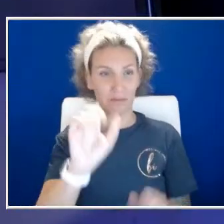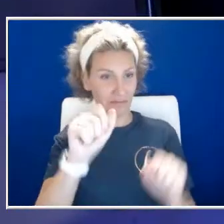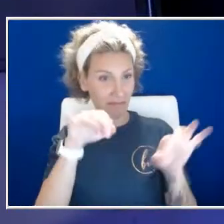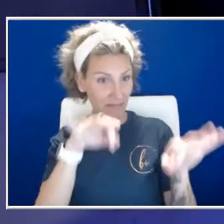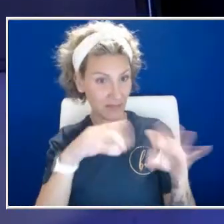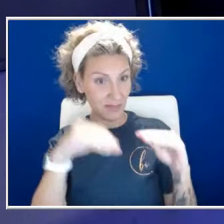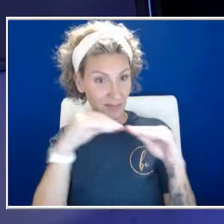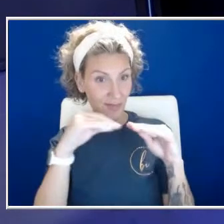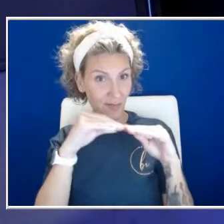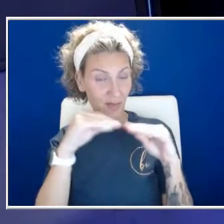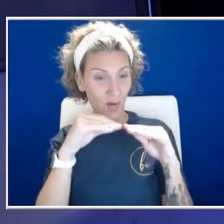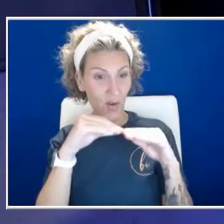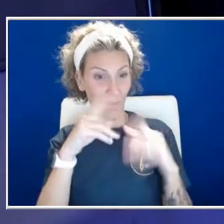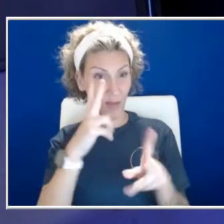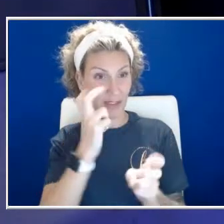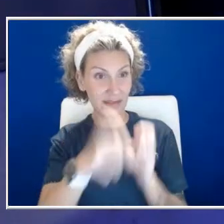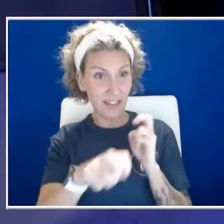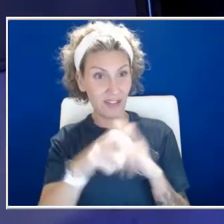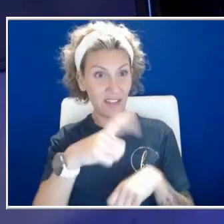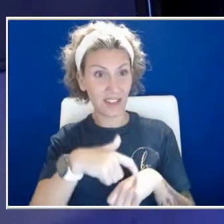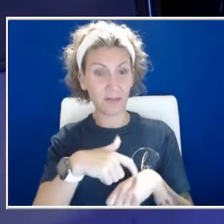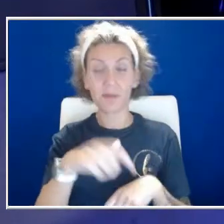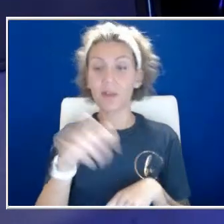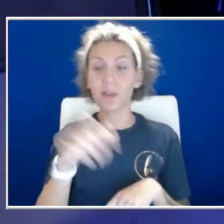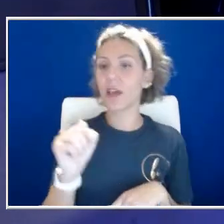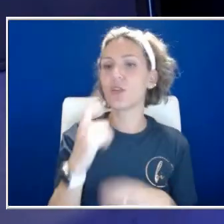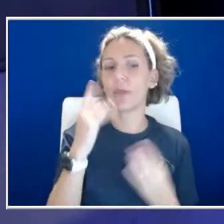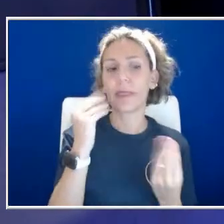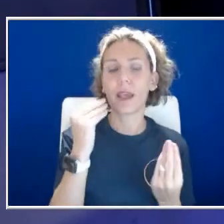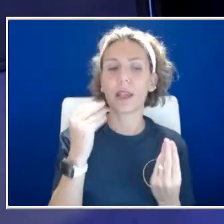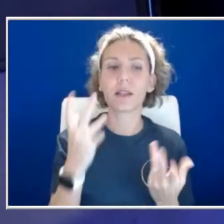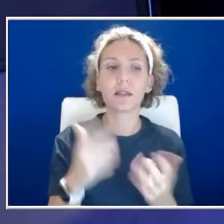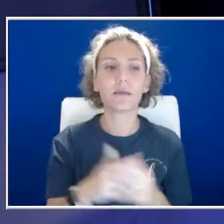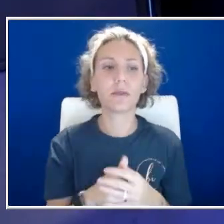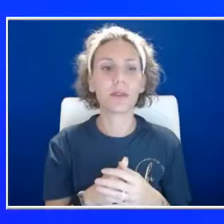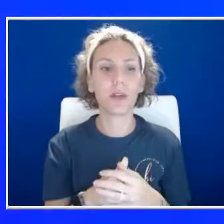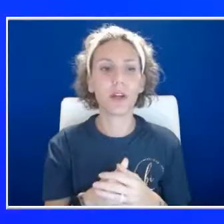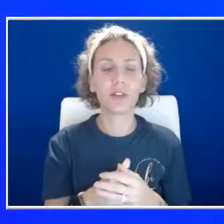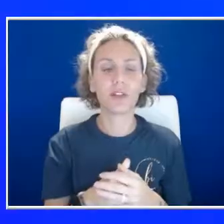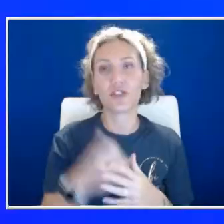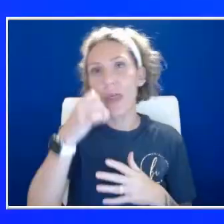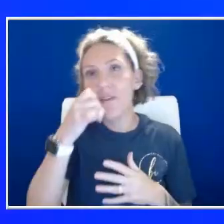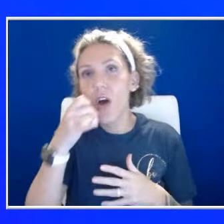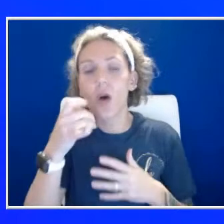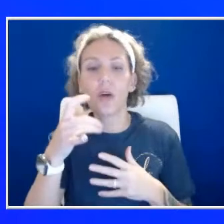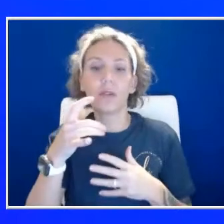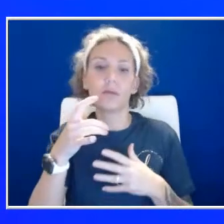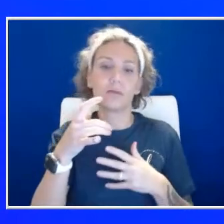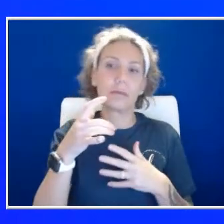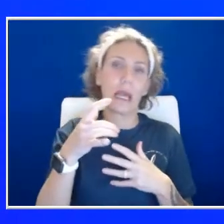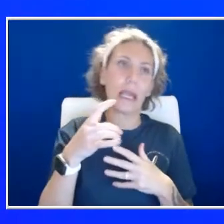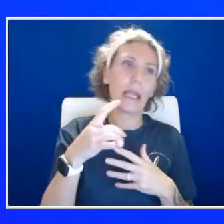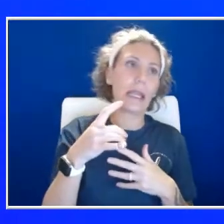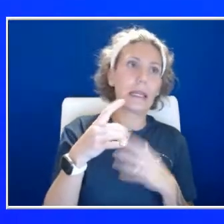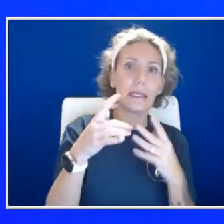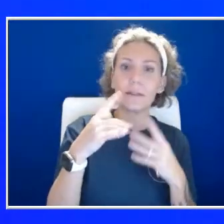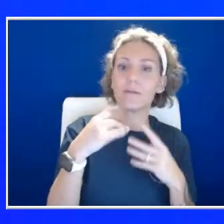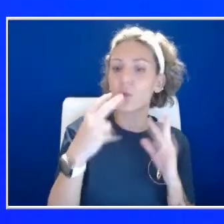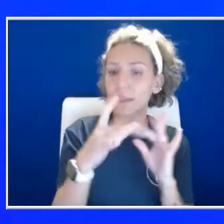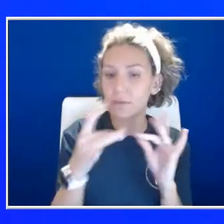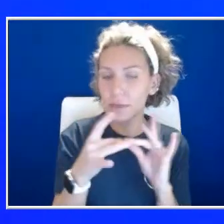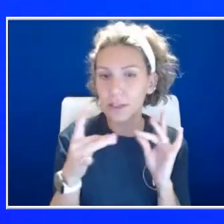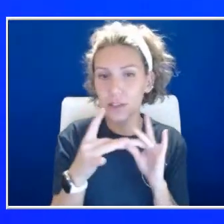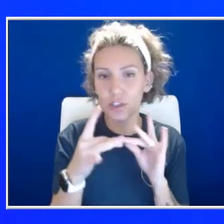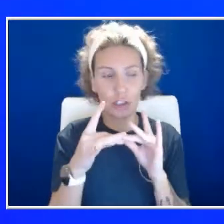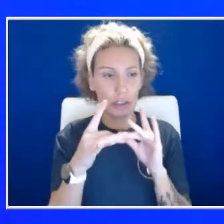very difficult. Yeah, and you think she's, on the phone, she's getting a voicemail, she's reading an email, she's sending an email, she's